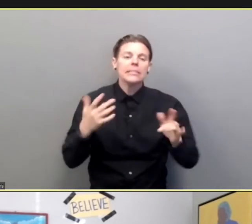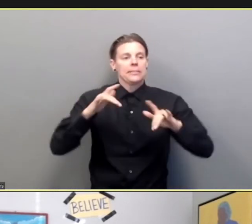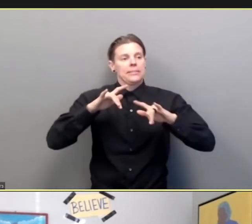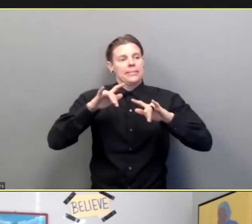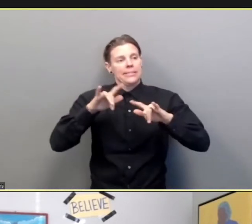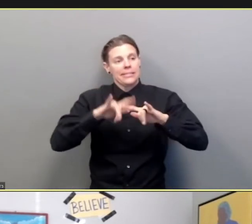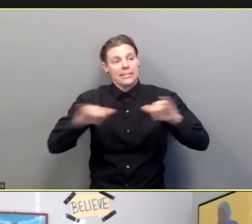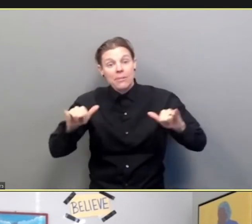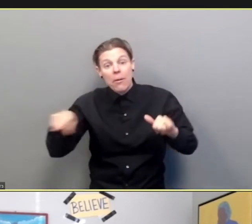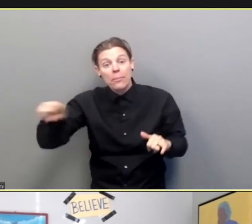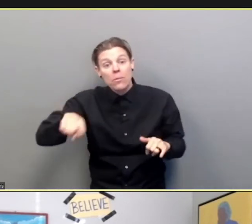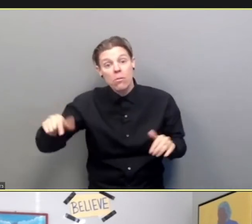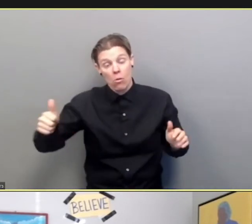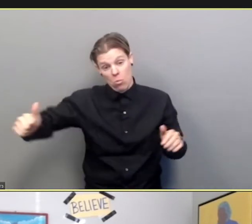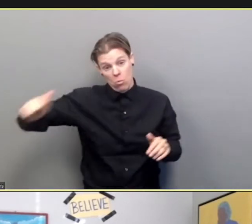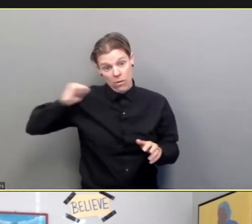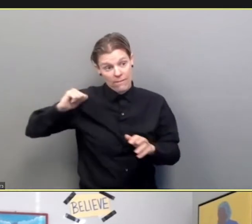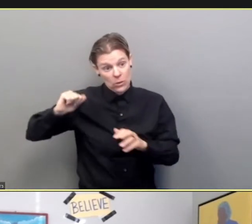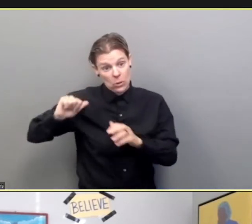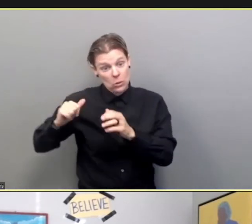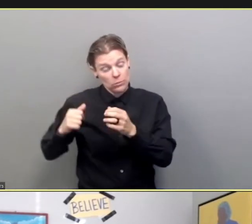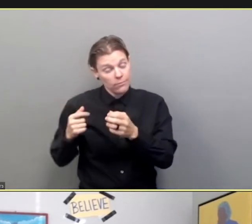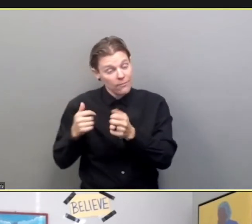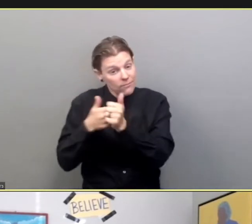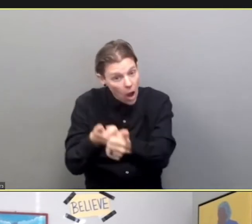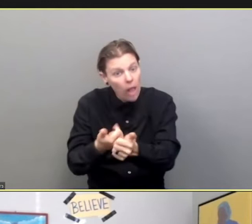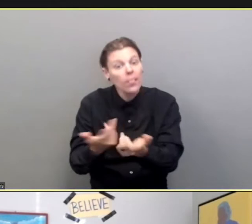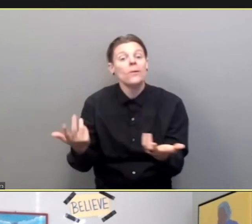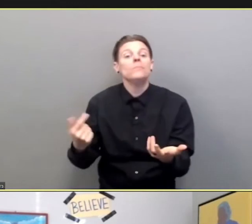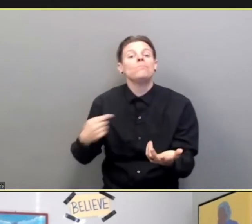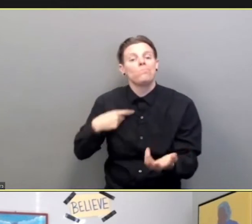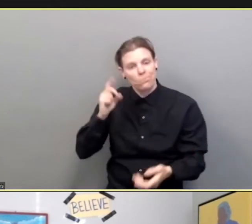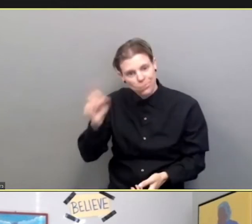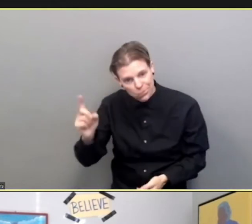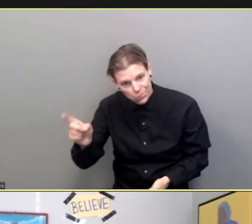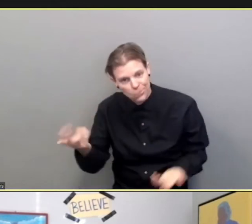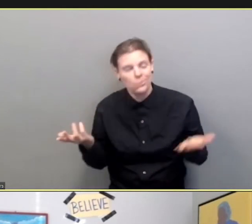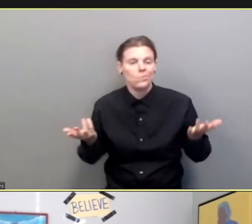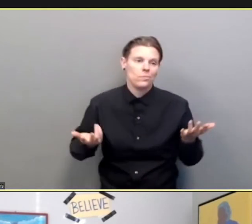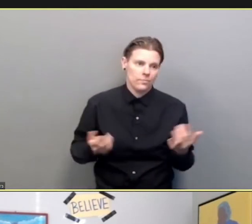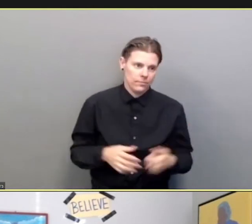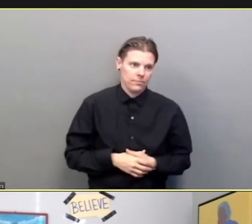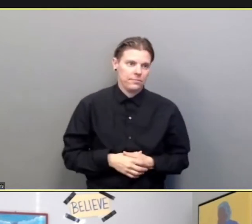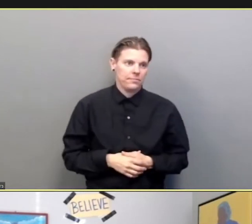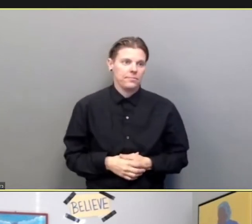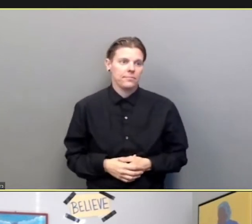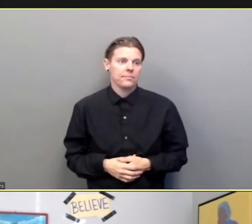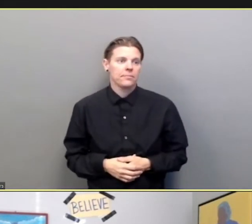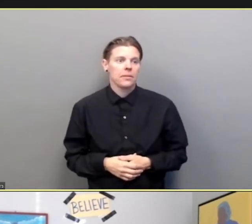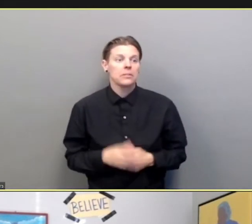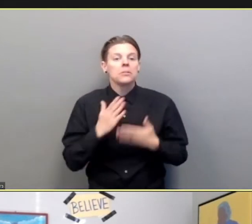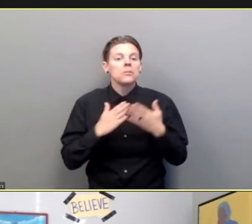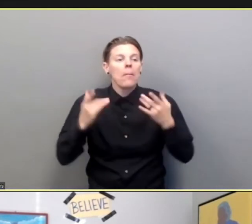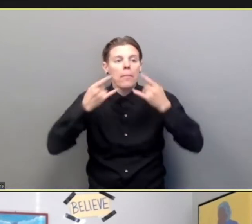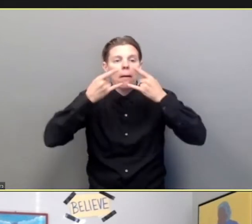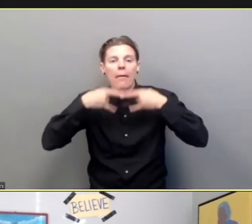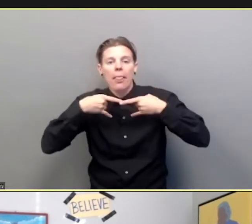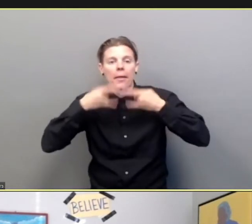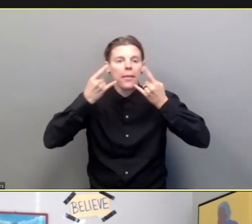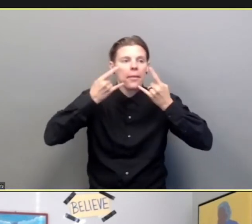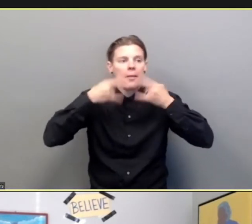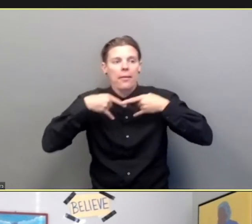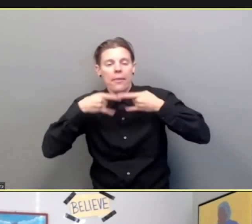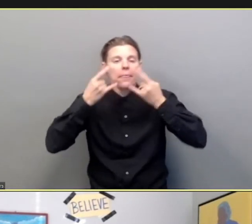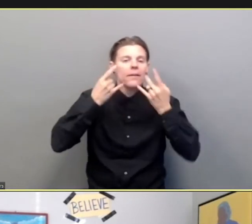people's political beliefs bleed over into whether or not they wear a mask or whether or not they get vaccinated,